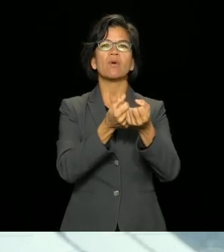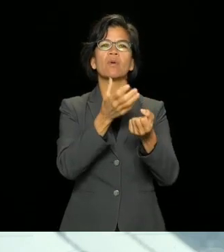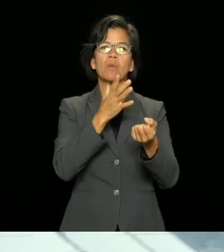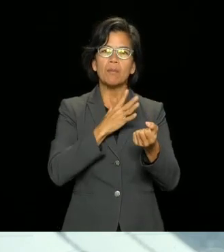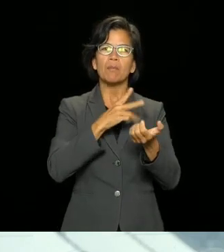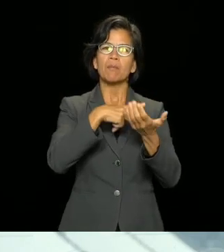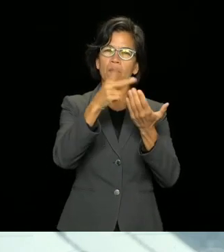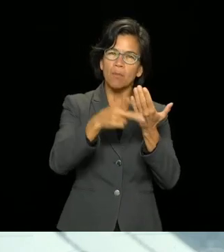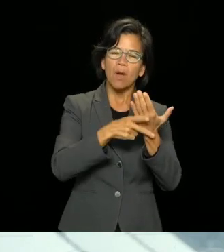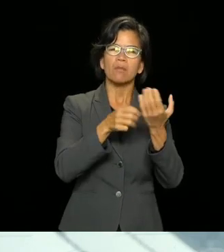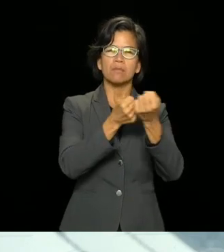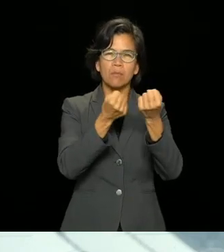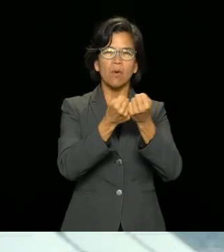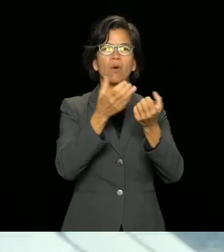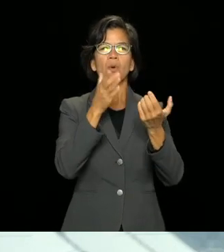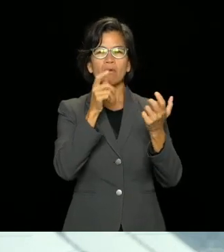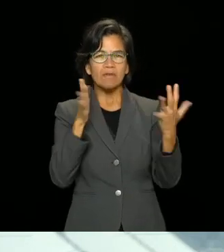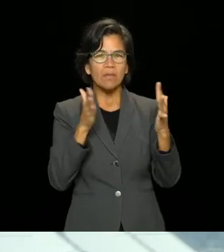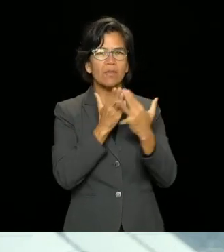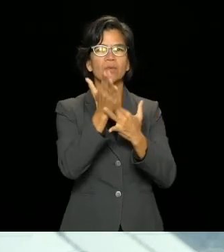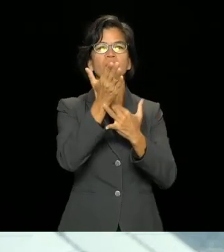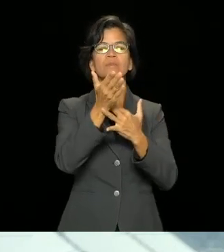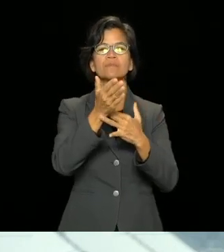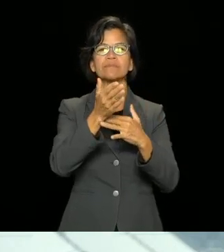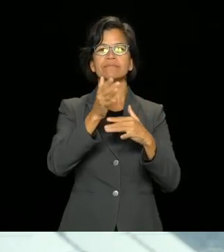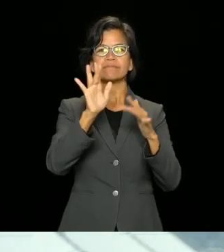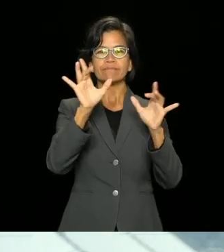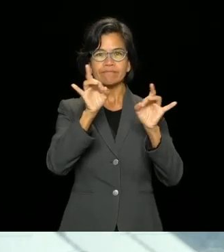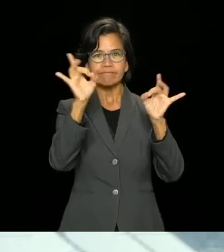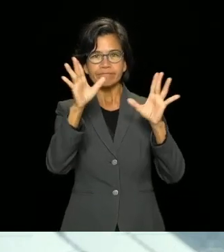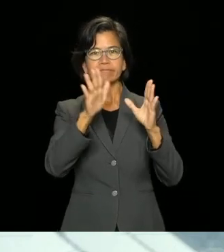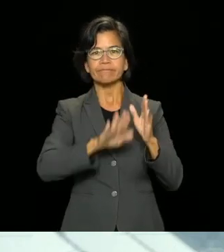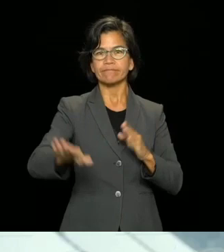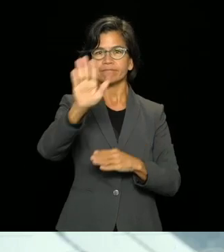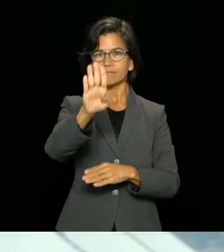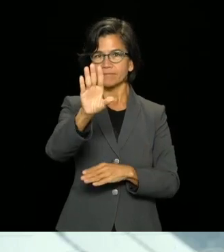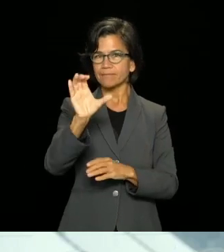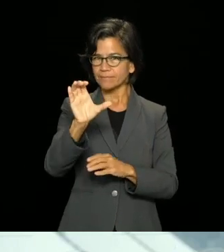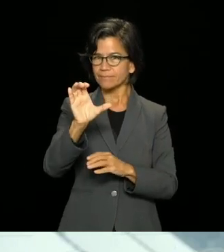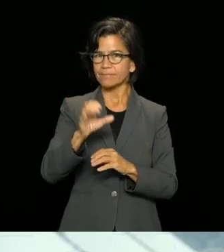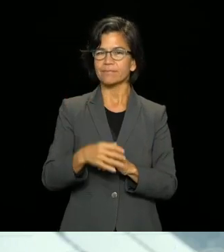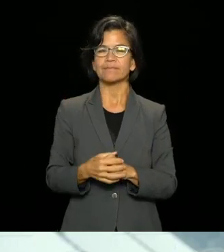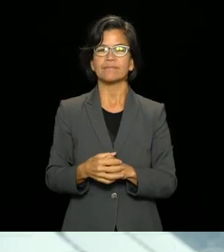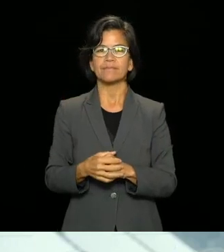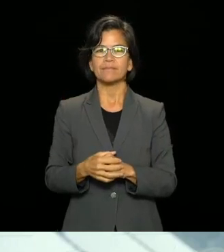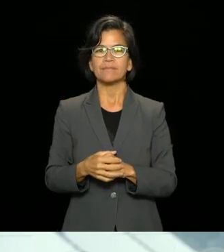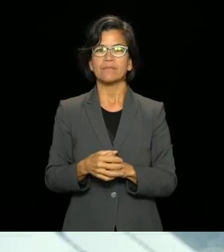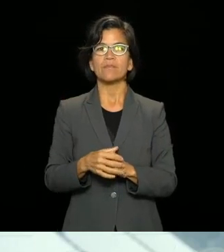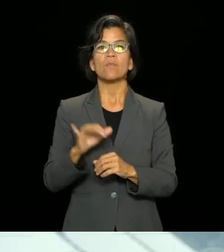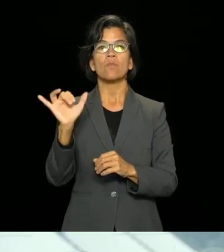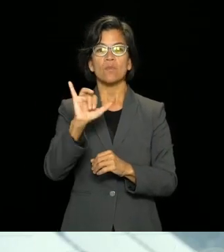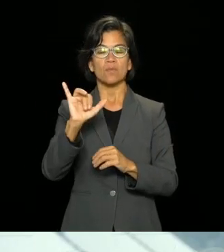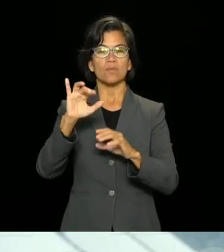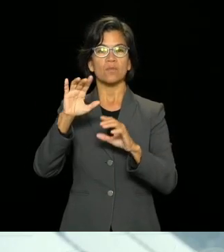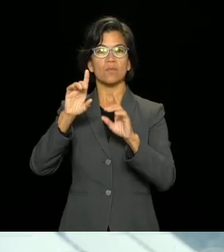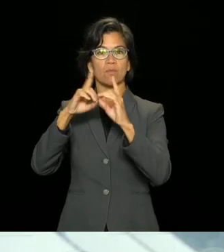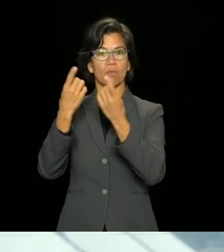the province. With the support of the Federal Department of Justice, we've also invested in a five-year